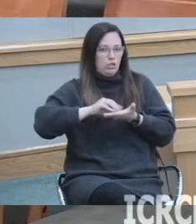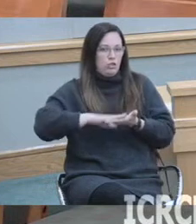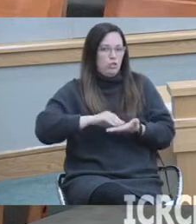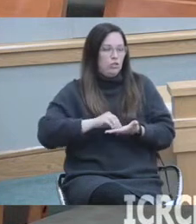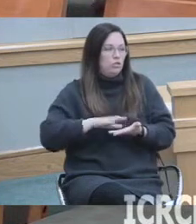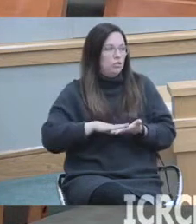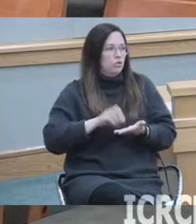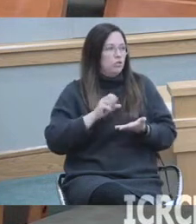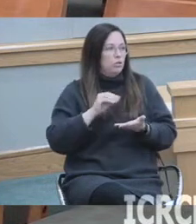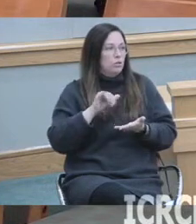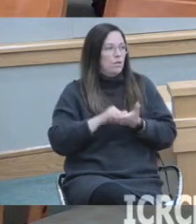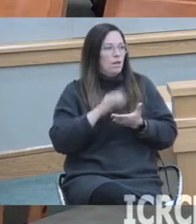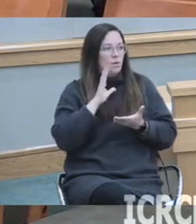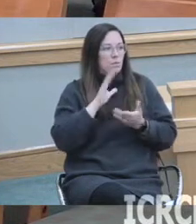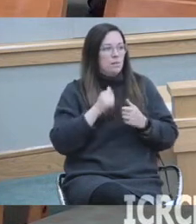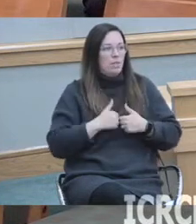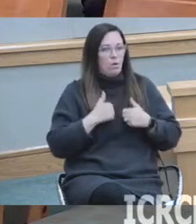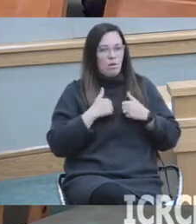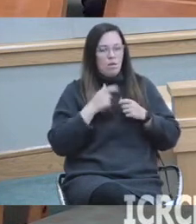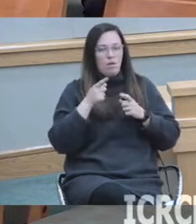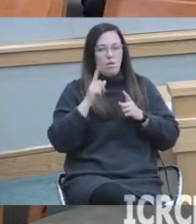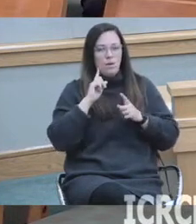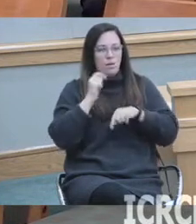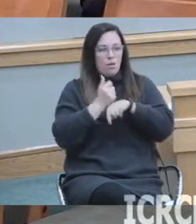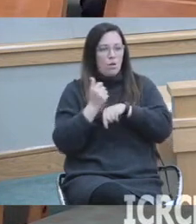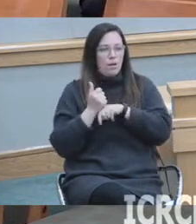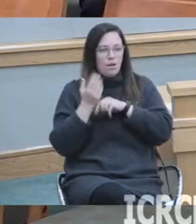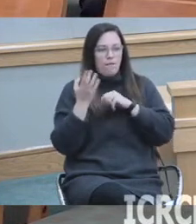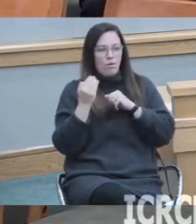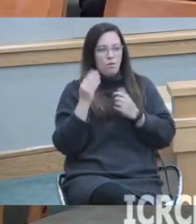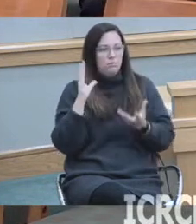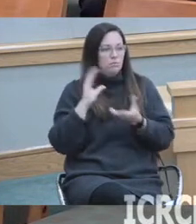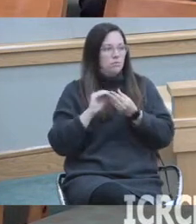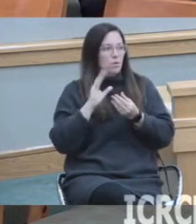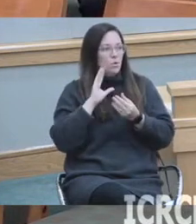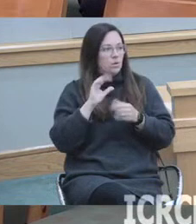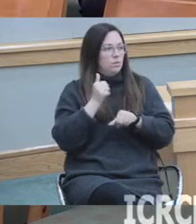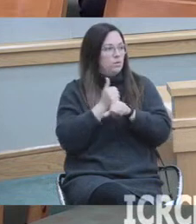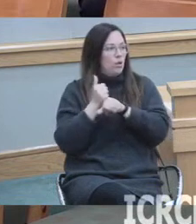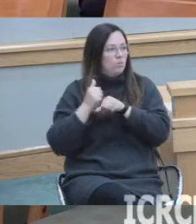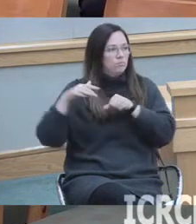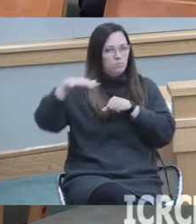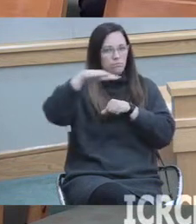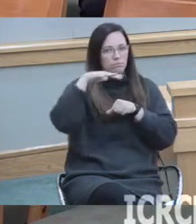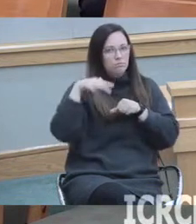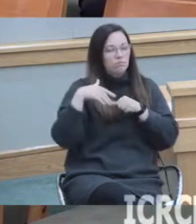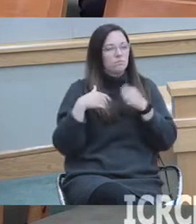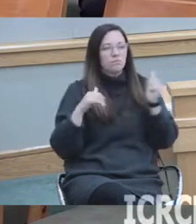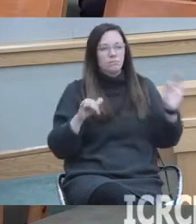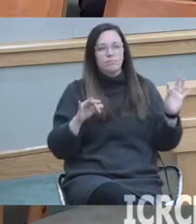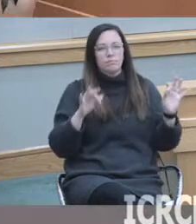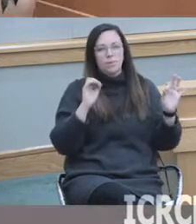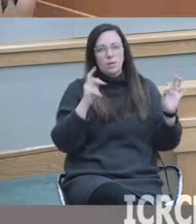These will be located, there's 14 of them will be installed as part of this process. So. Thank you. Thank you. Some of them are solar